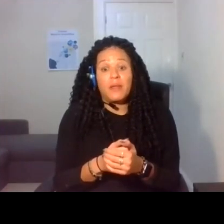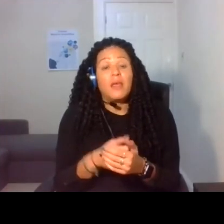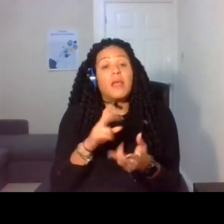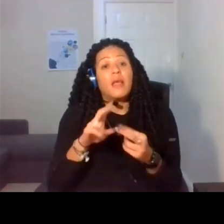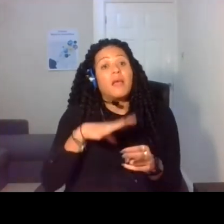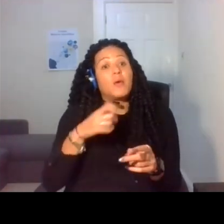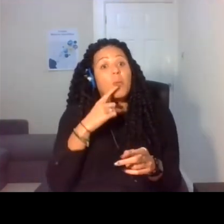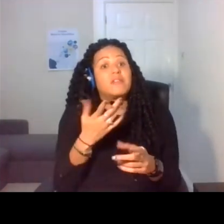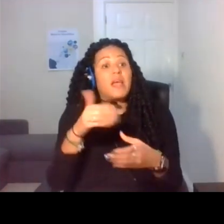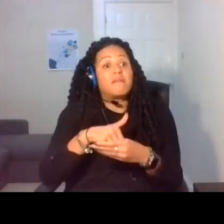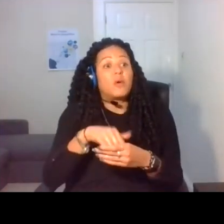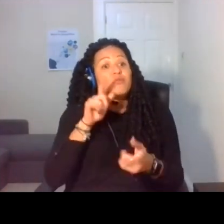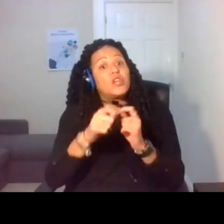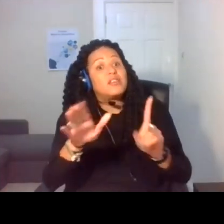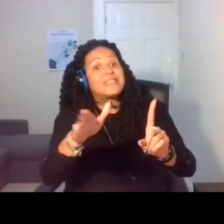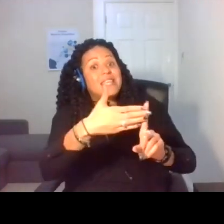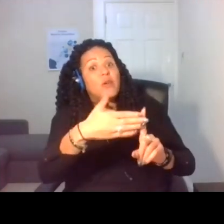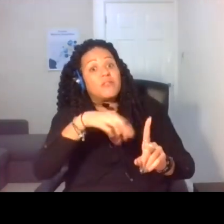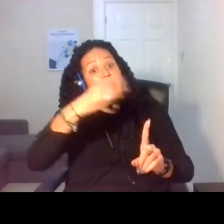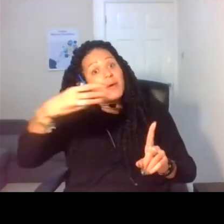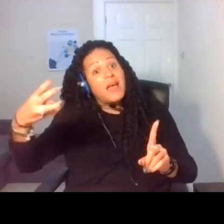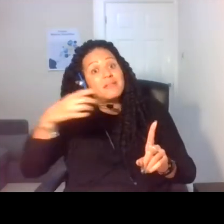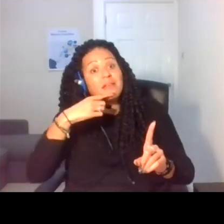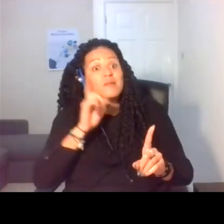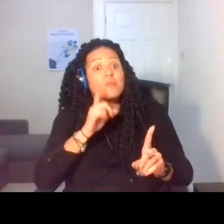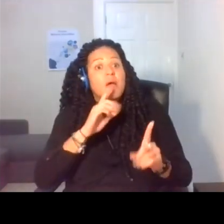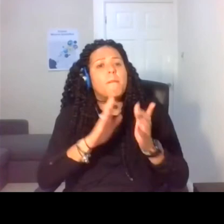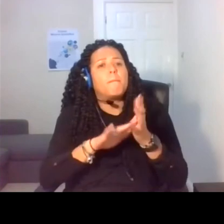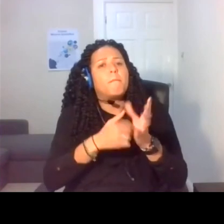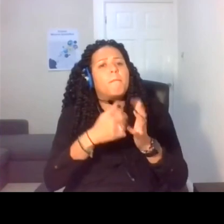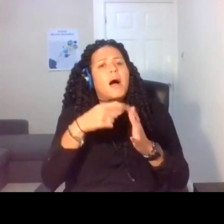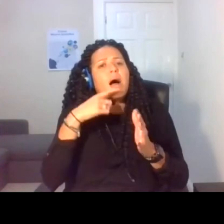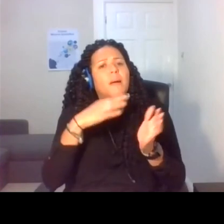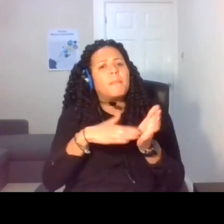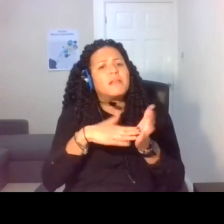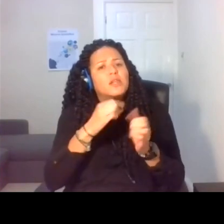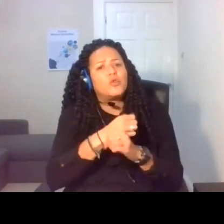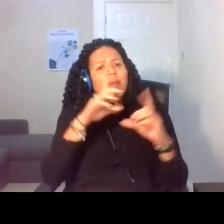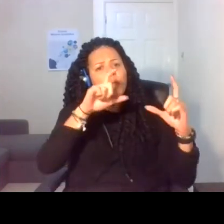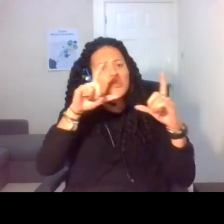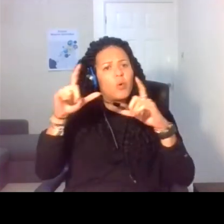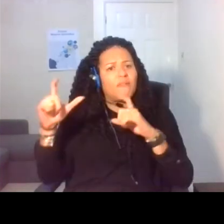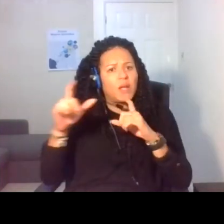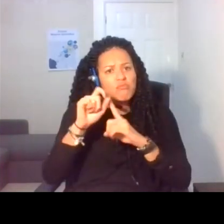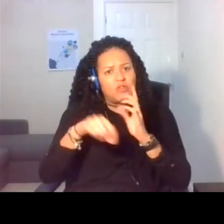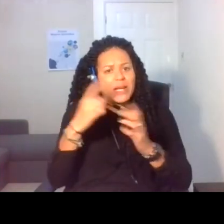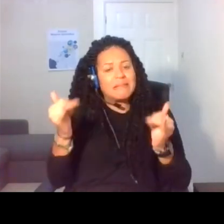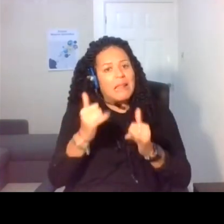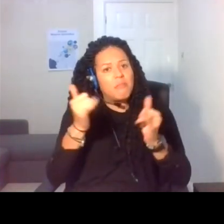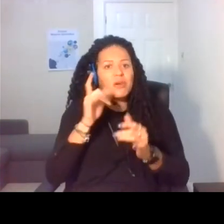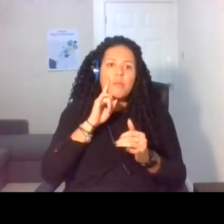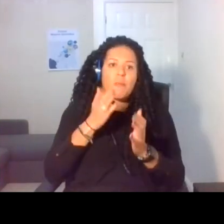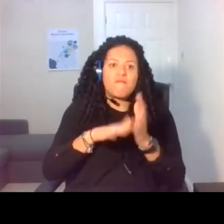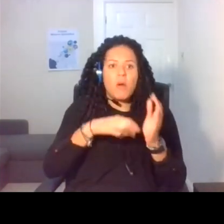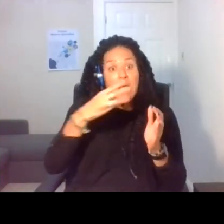changing stereotypes of Essex women, Mark Massey is doing a photography project at the moment, which is celebrating women from Essex, and he's still looking